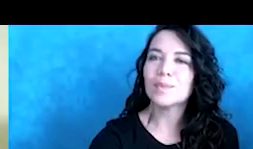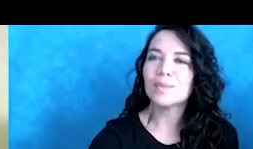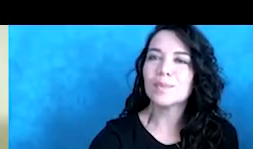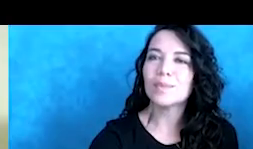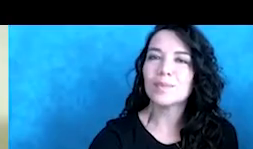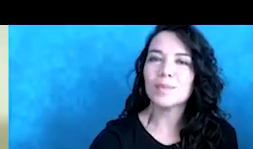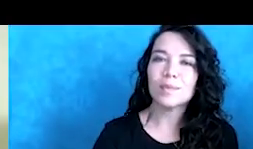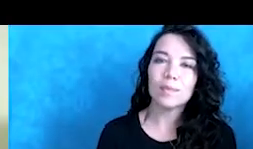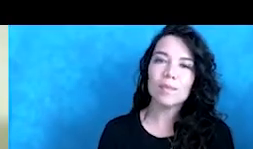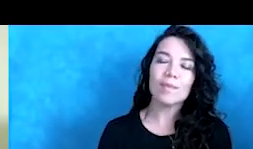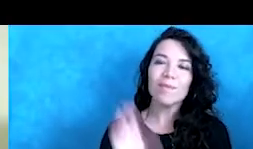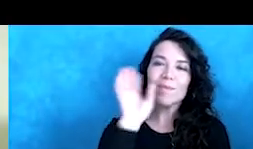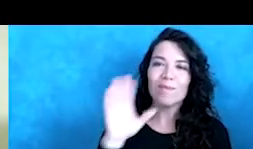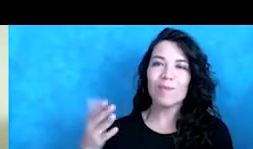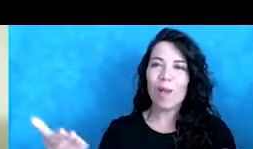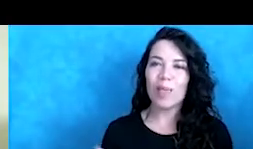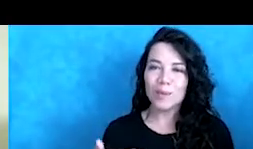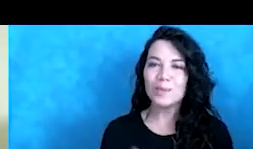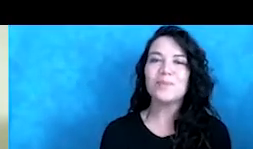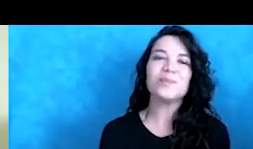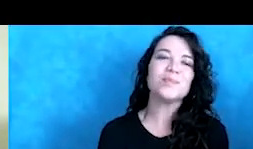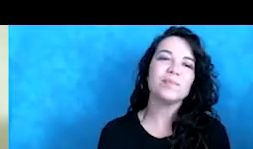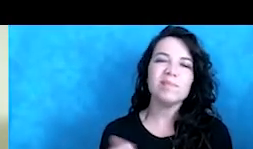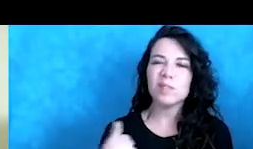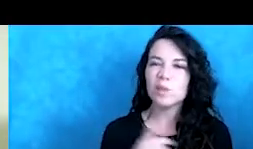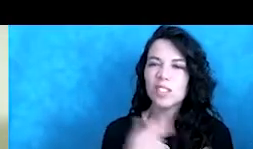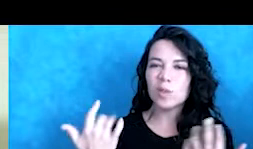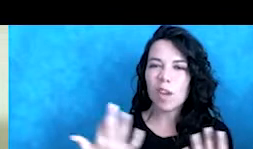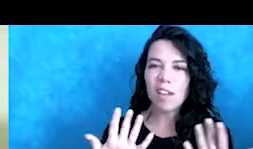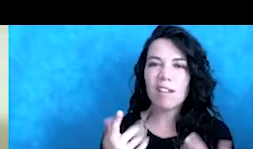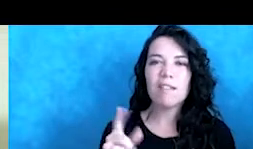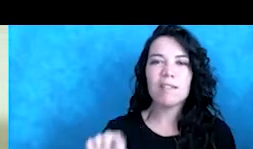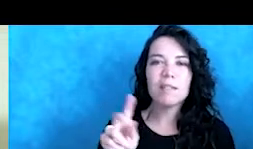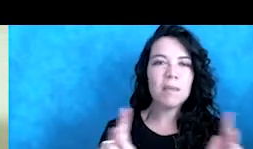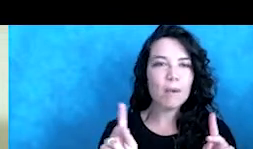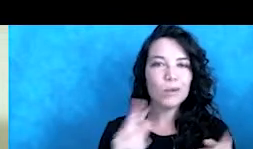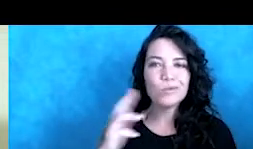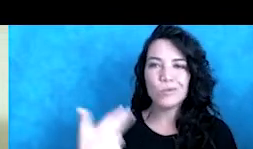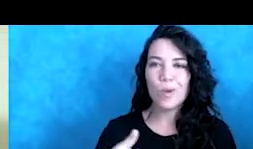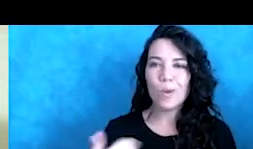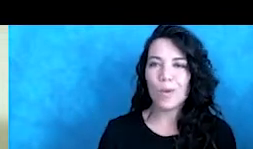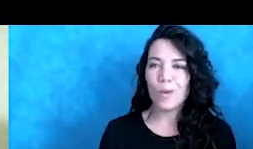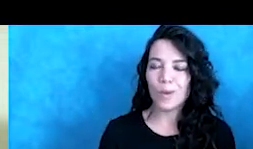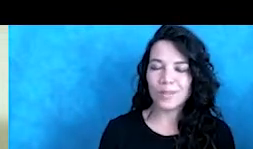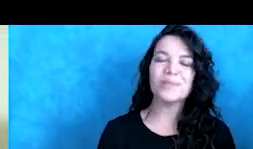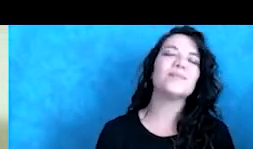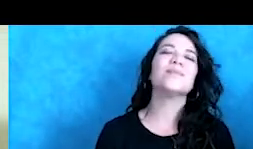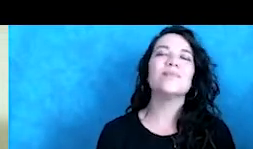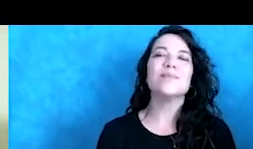Welcome to everybody. We're just waiting for everyone to go ahead and join with us today.